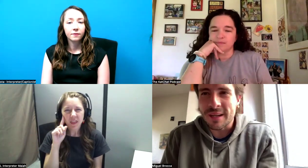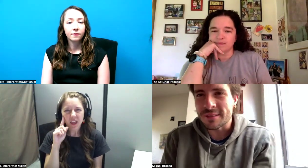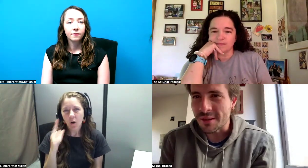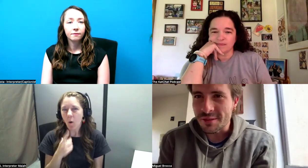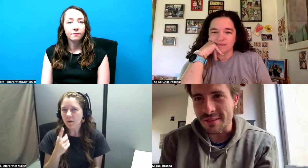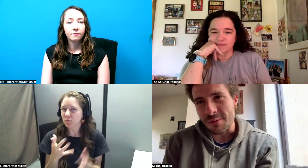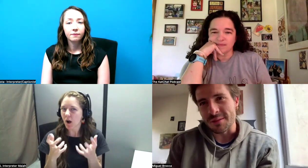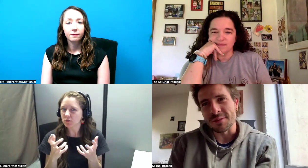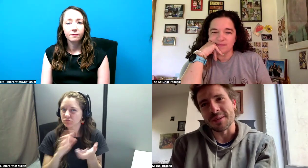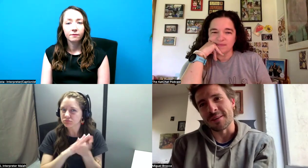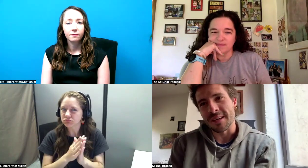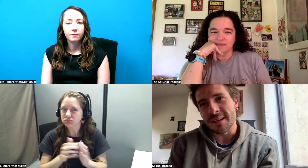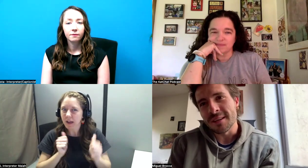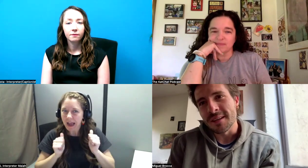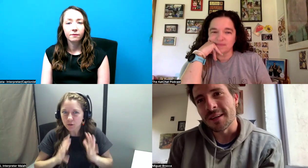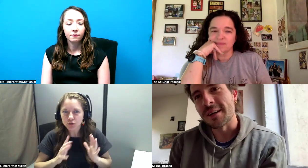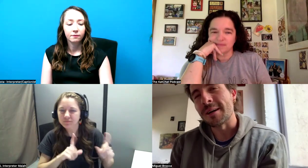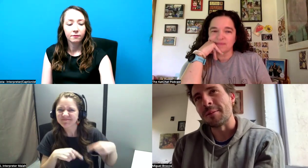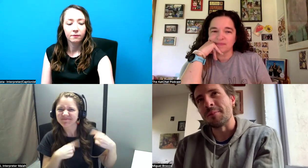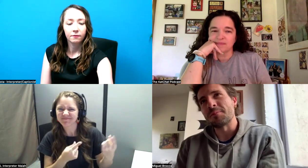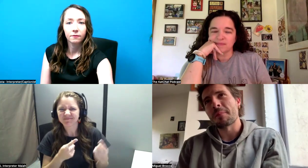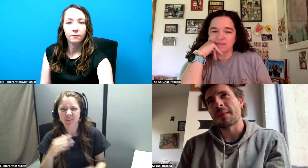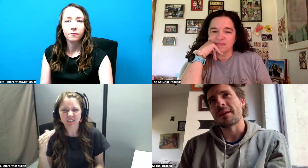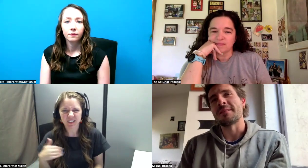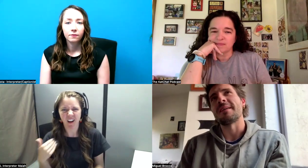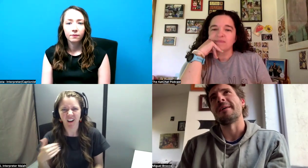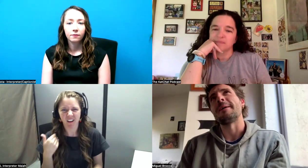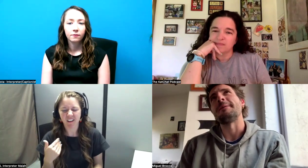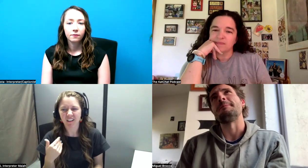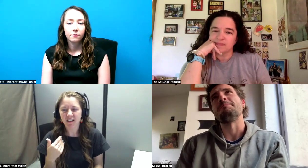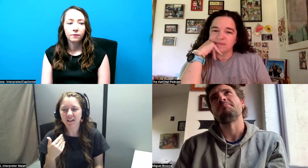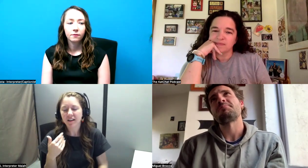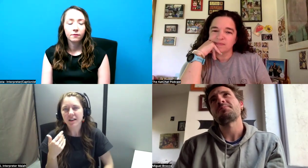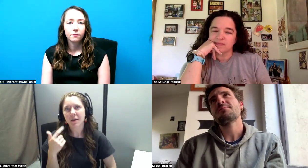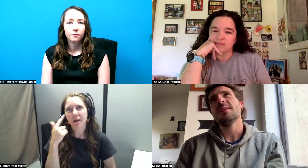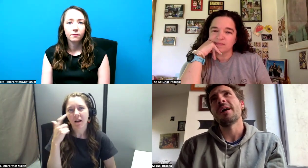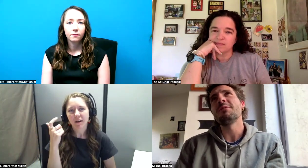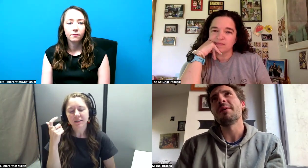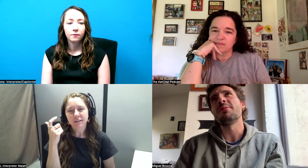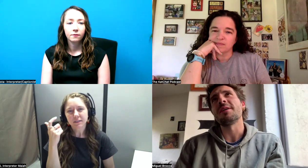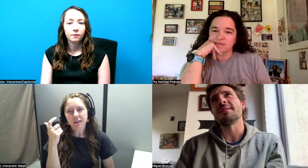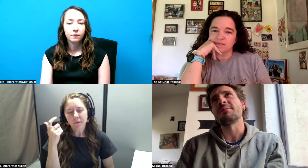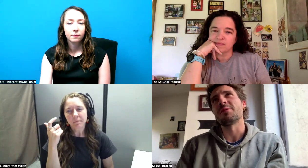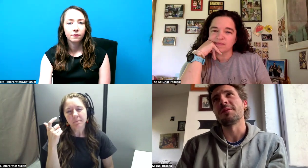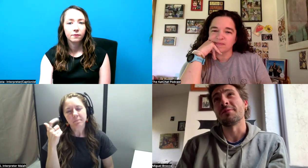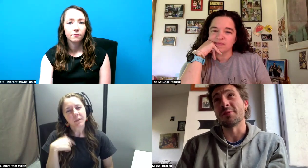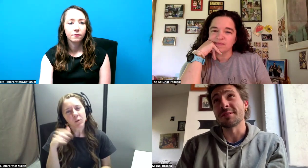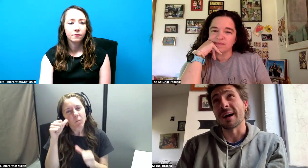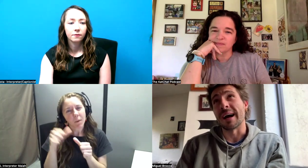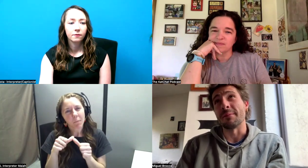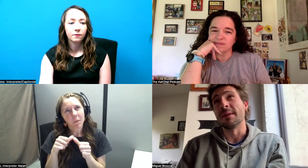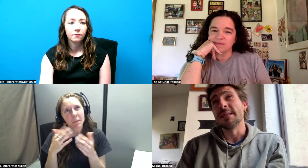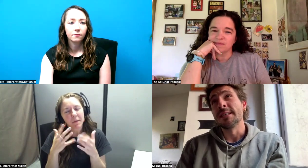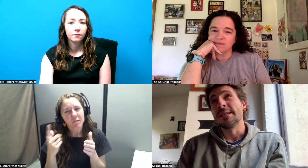to be an actor ever since I was a very young kid. Um, 'Cause I remember I think probably the